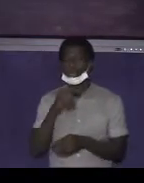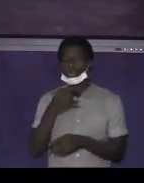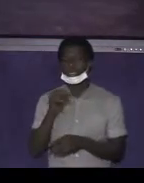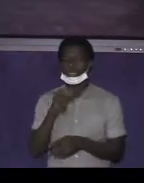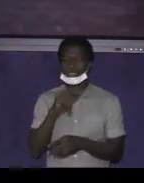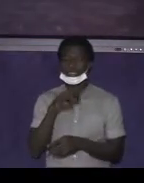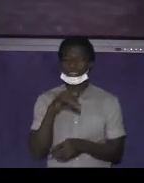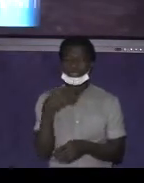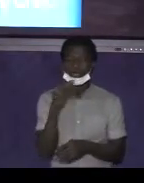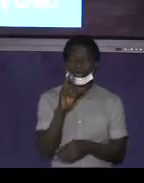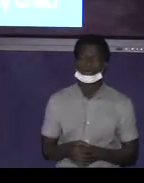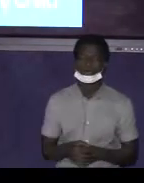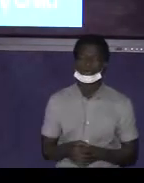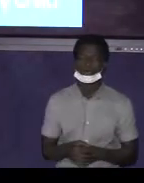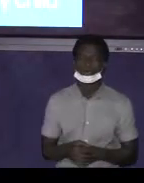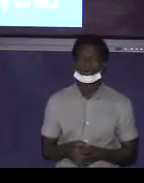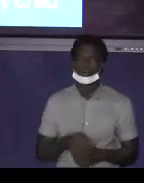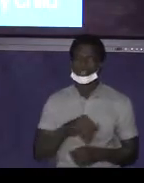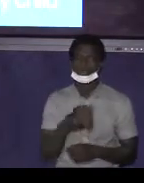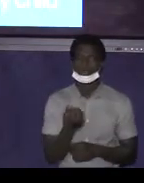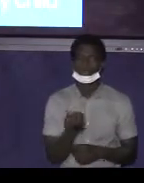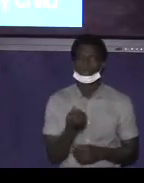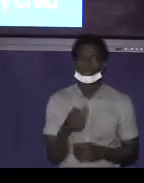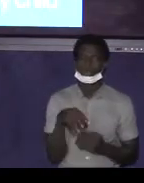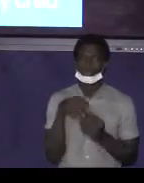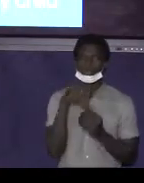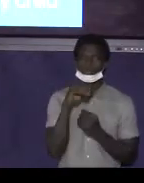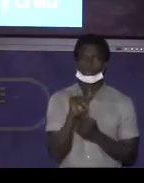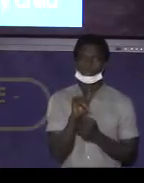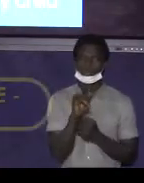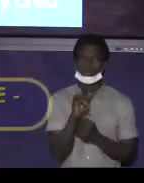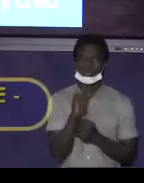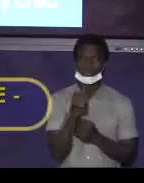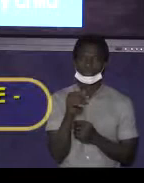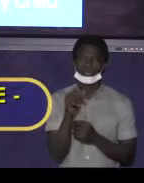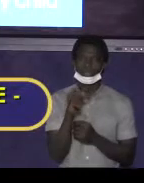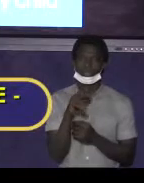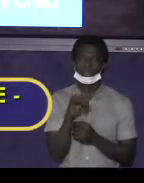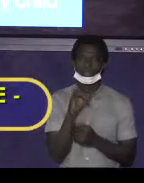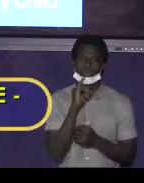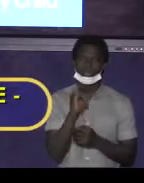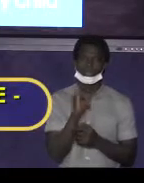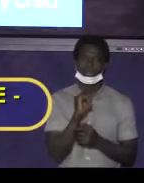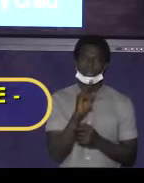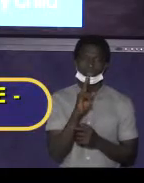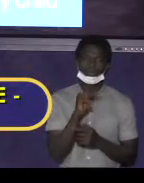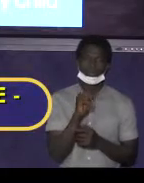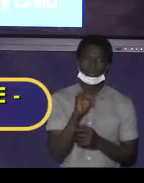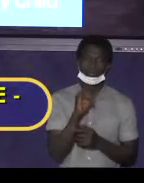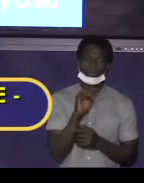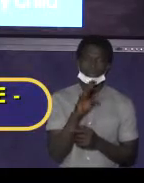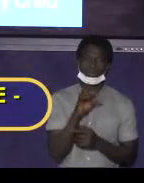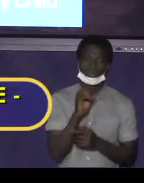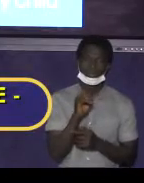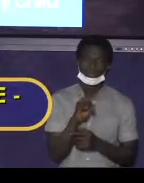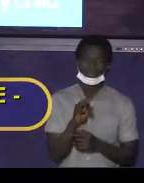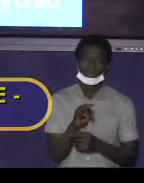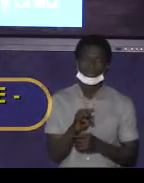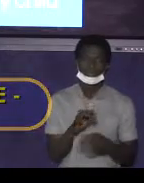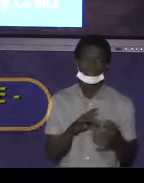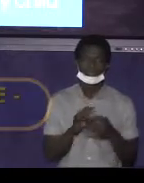of UNO. Another specialized agency is UNICEF. That's the United